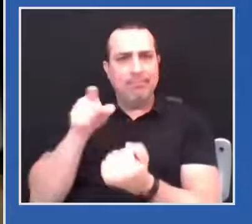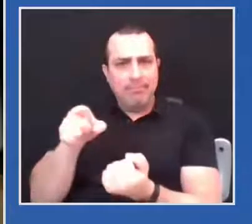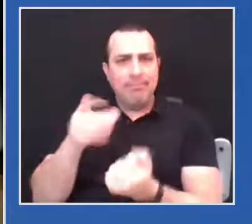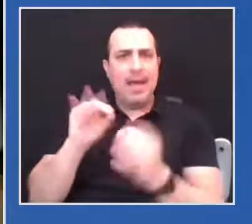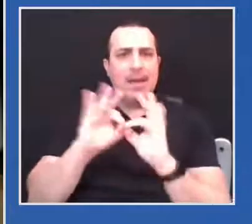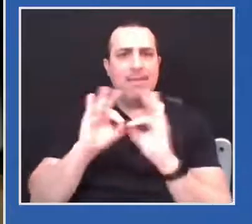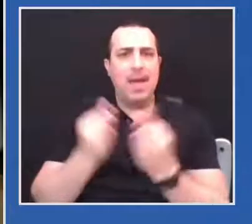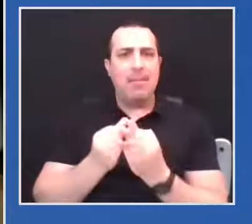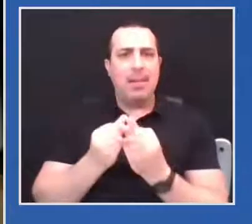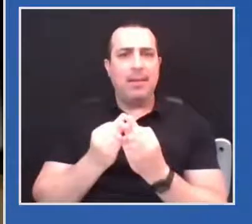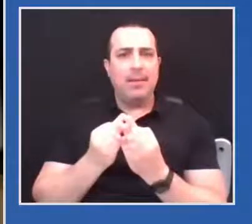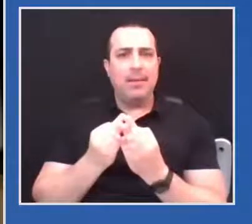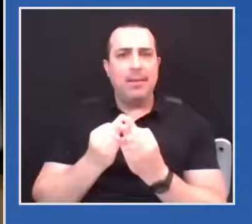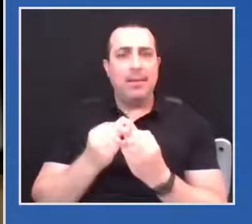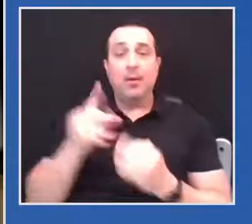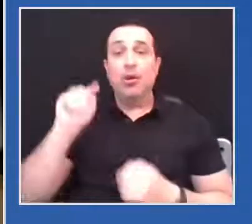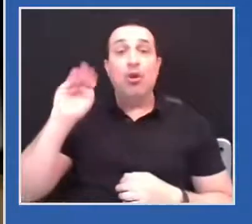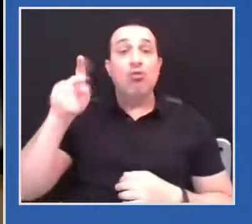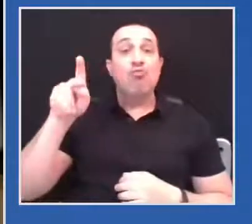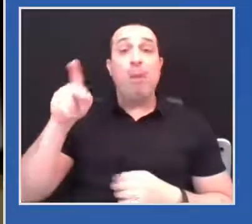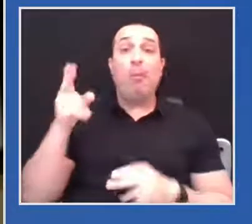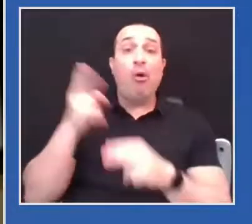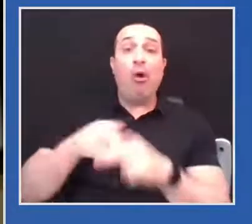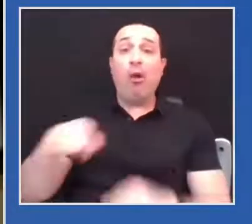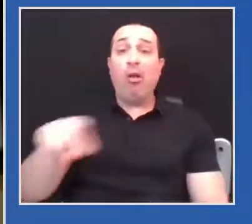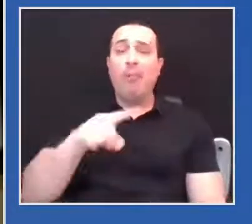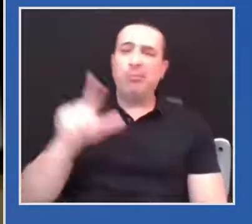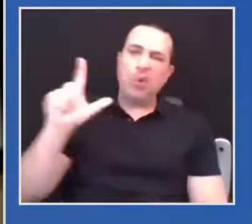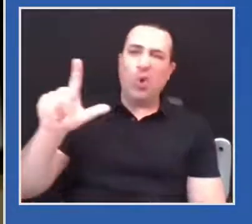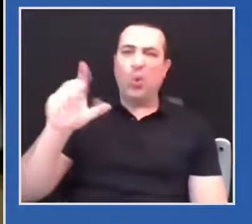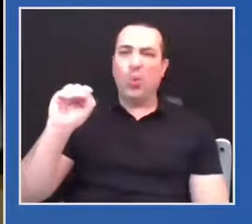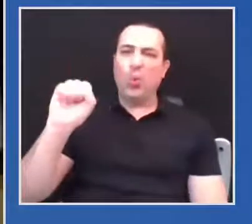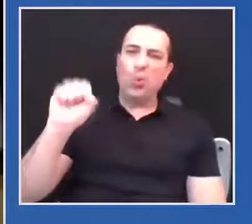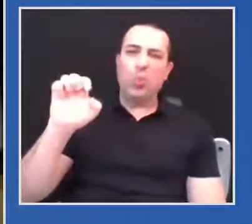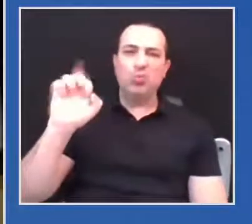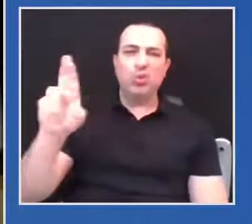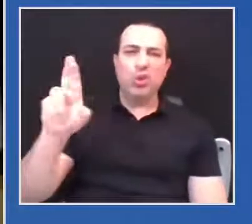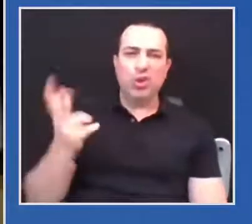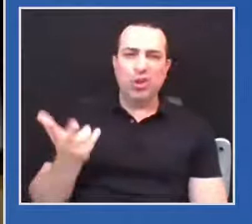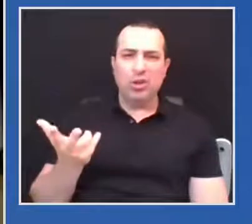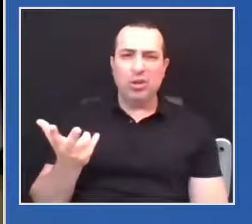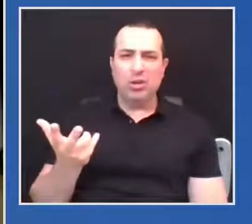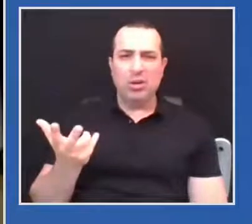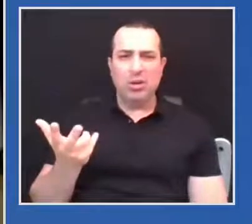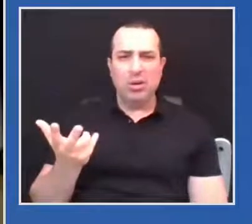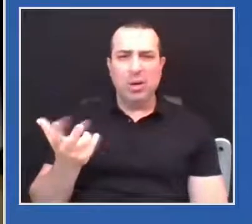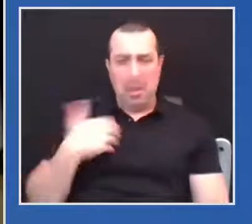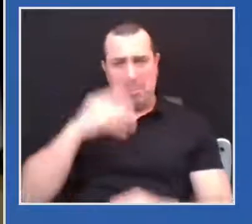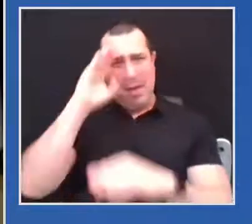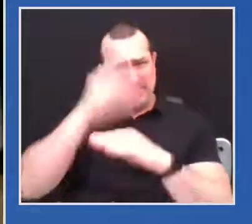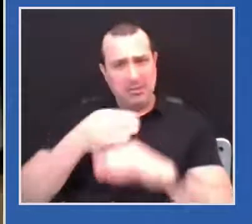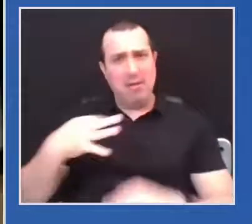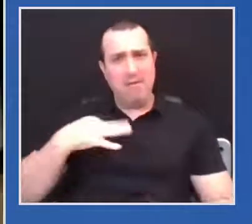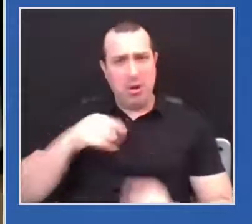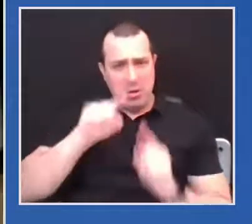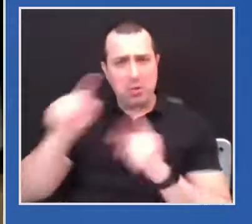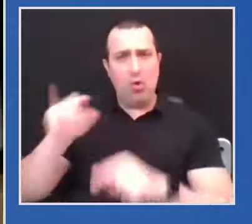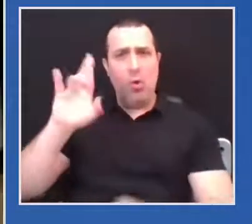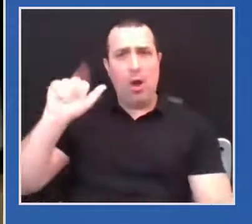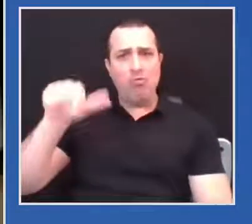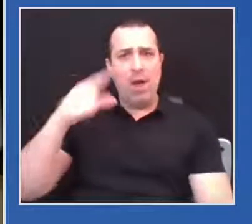say? Losers. My son volunteered to go to Iraq for a year. Before that, he had been